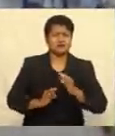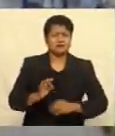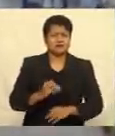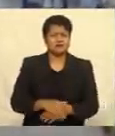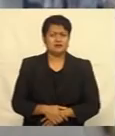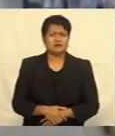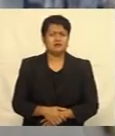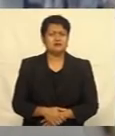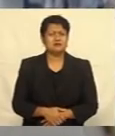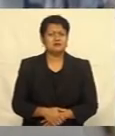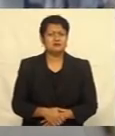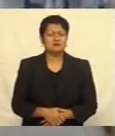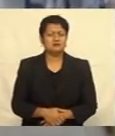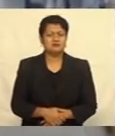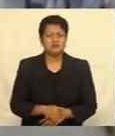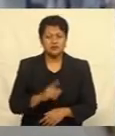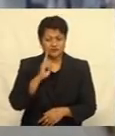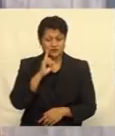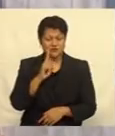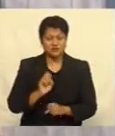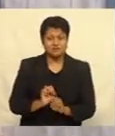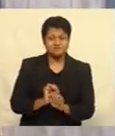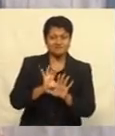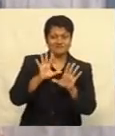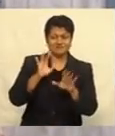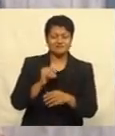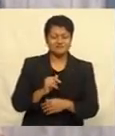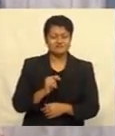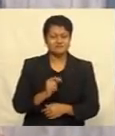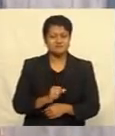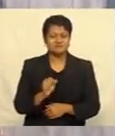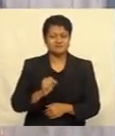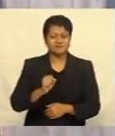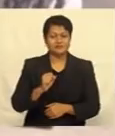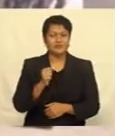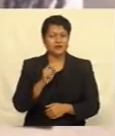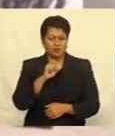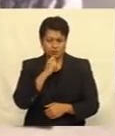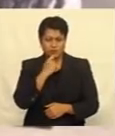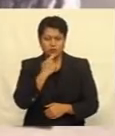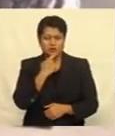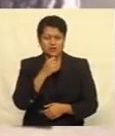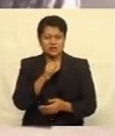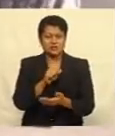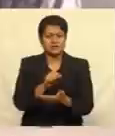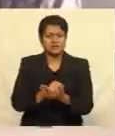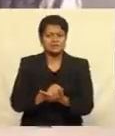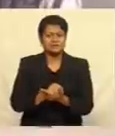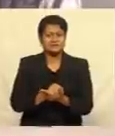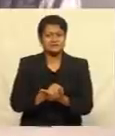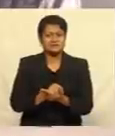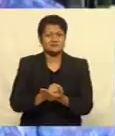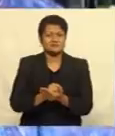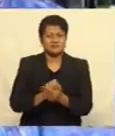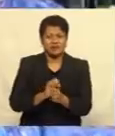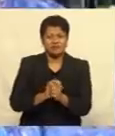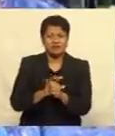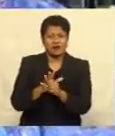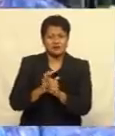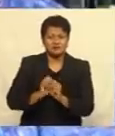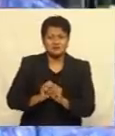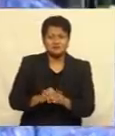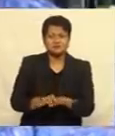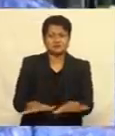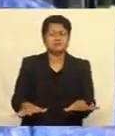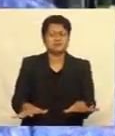on the brighter side, kind of helps us trying to keep the virus from spreading more. These